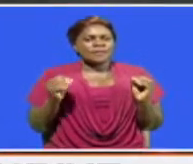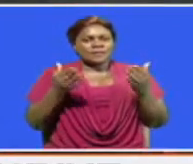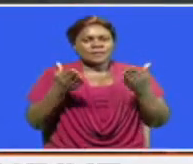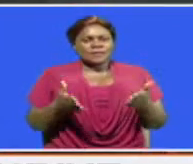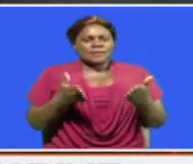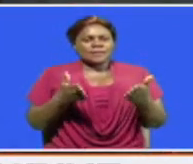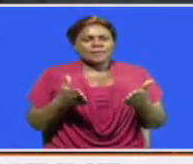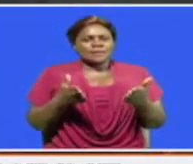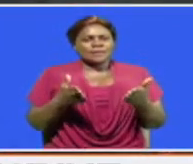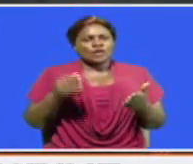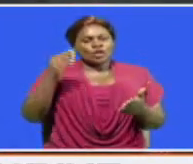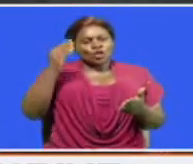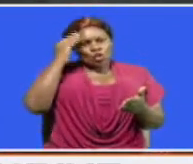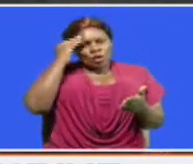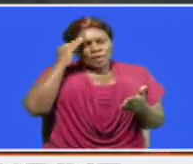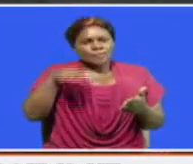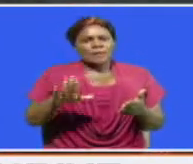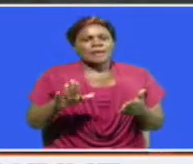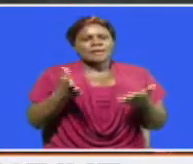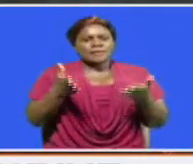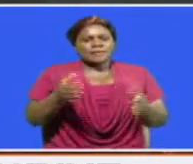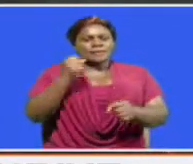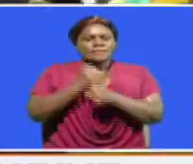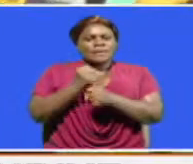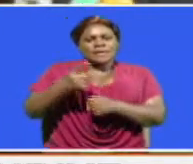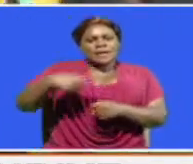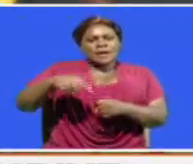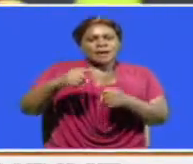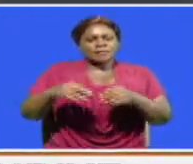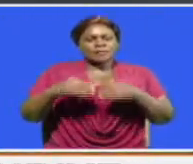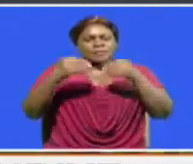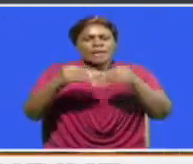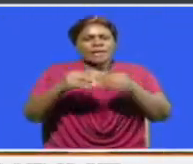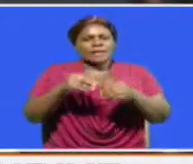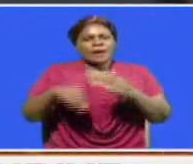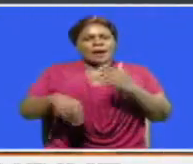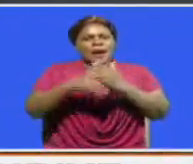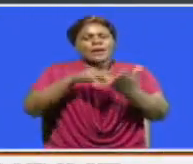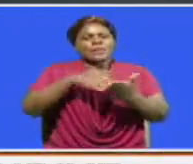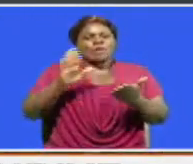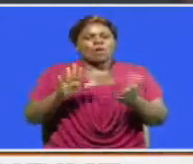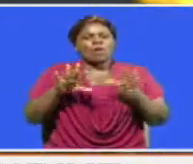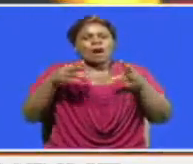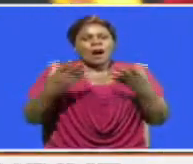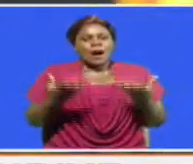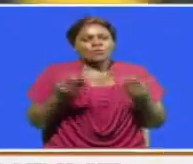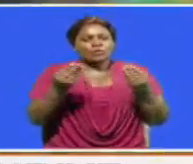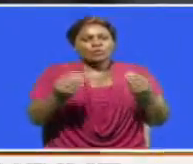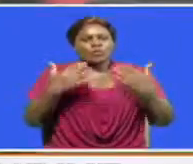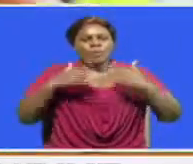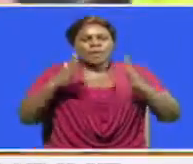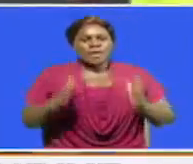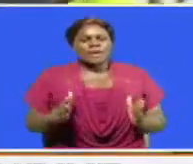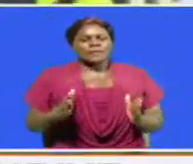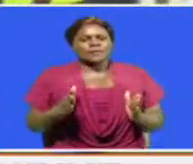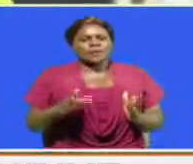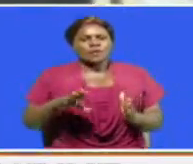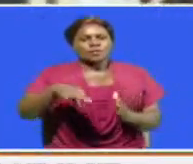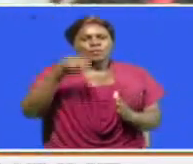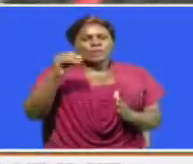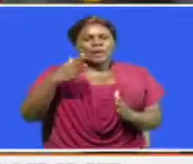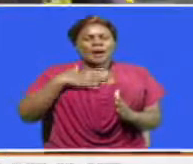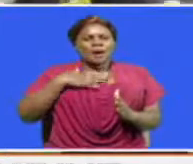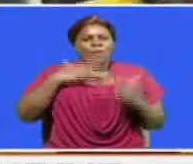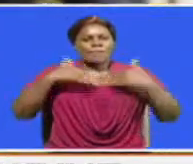holistic approach, and this made us stand out there as well. The hunger of the players, the technical ability of